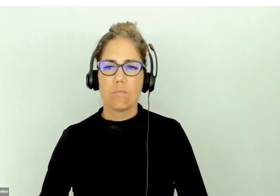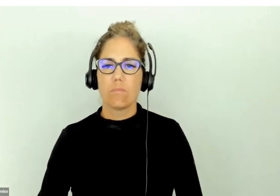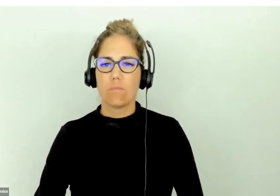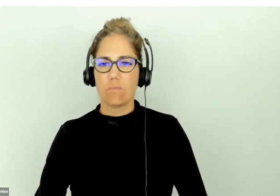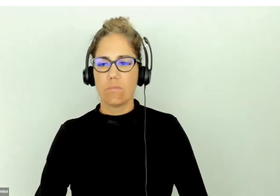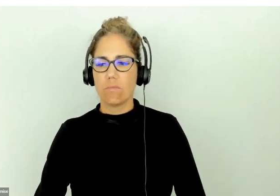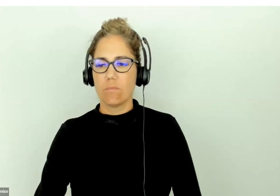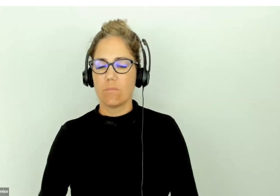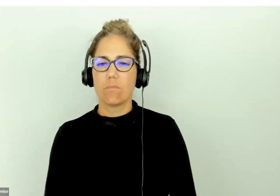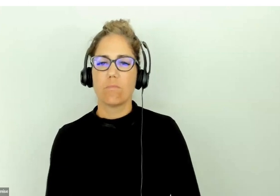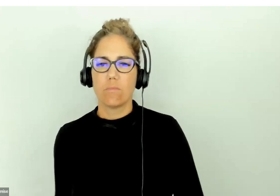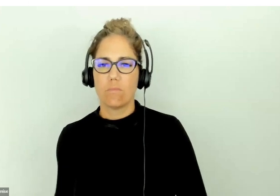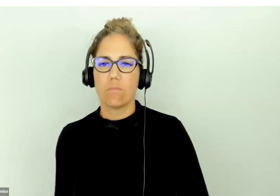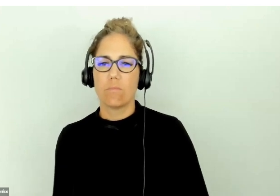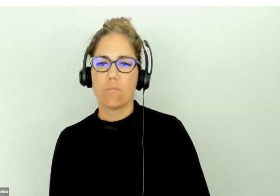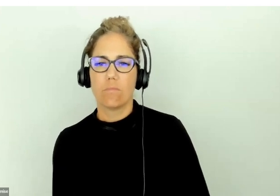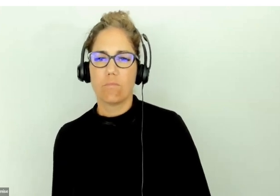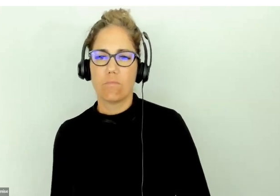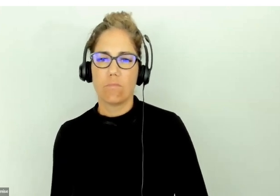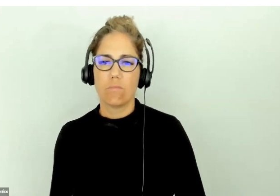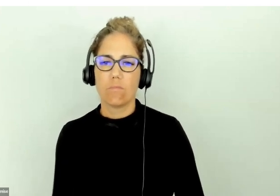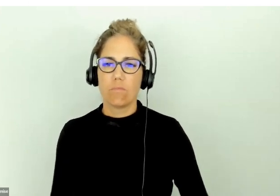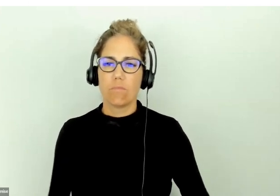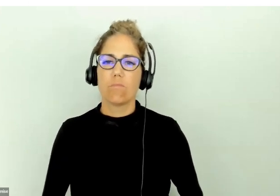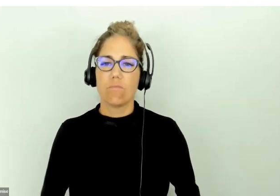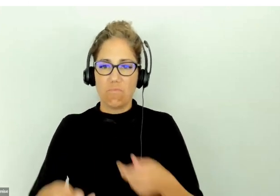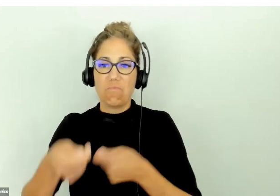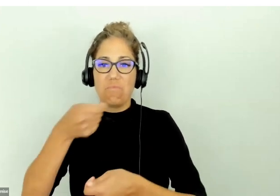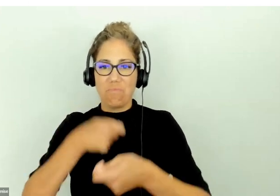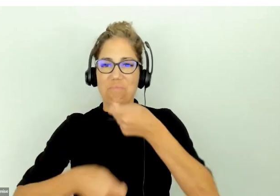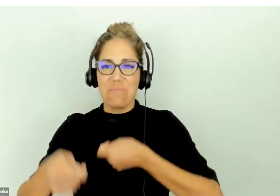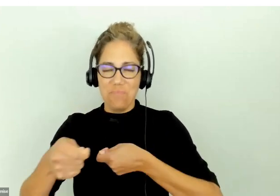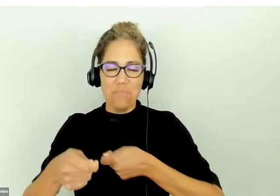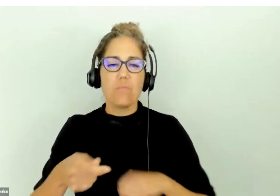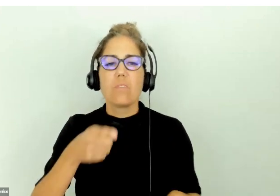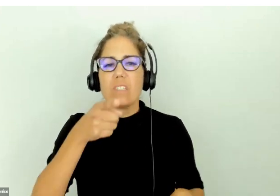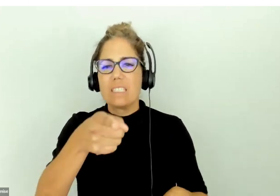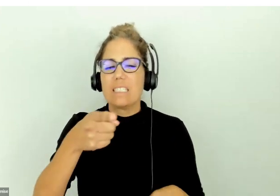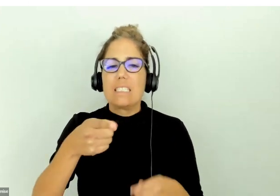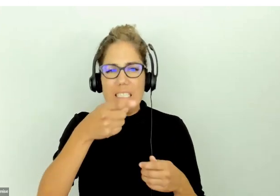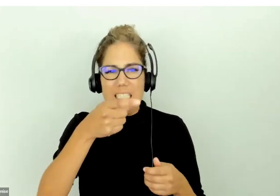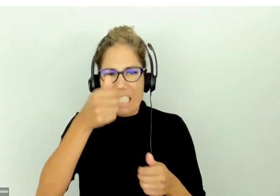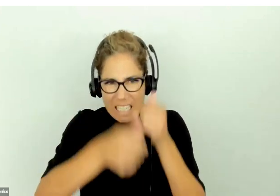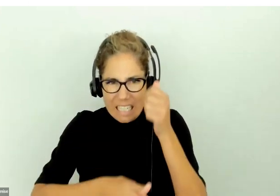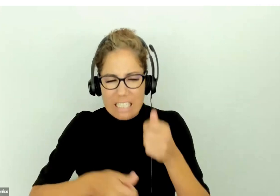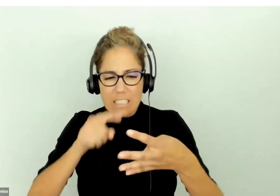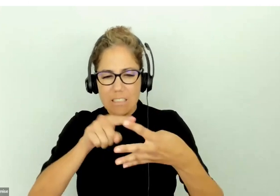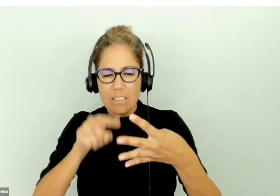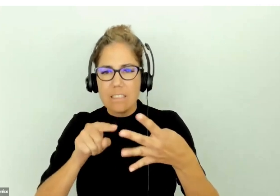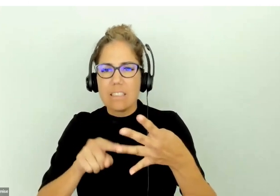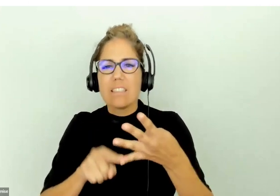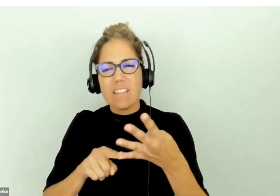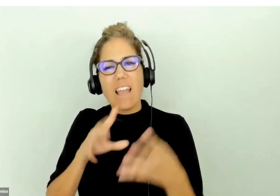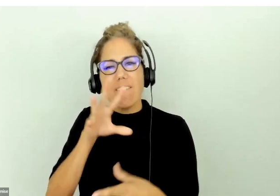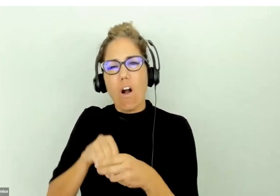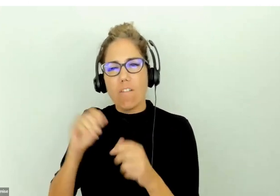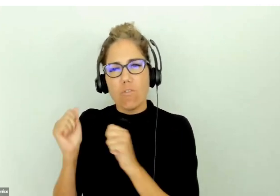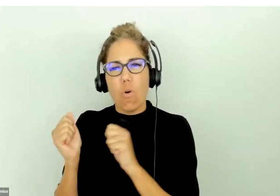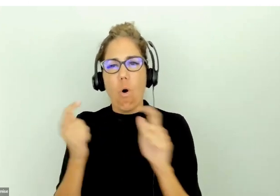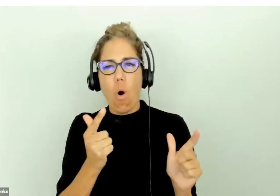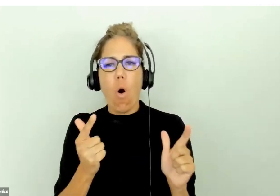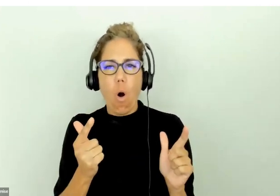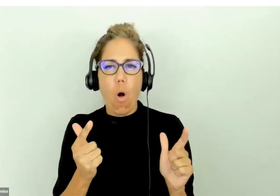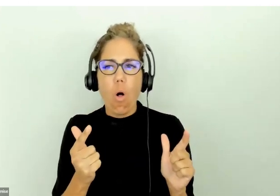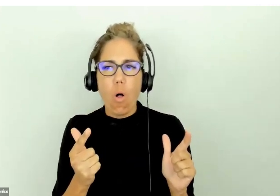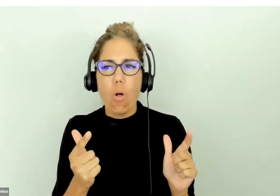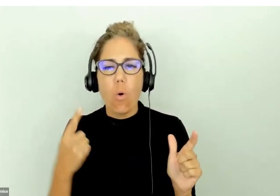authorizing legislation. And each of these domains truly involves all of us to varying degrees. And we